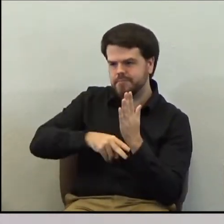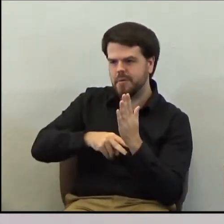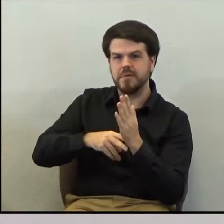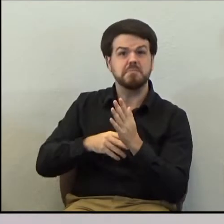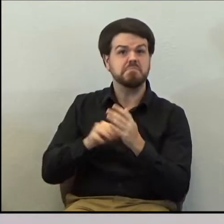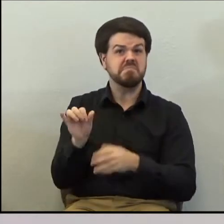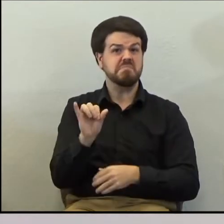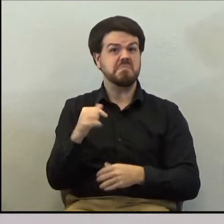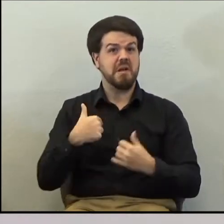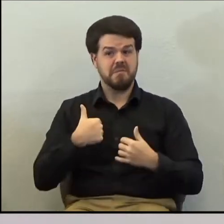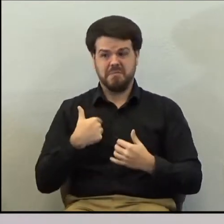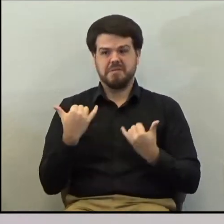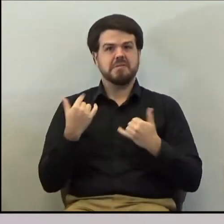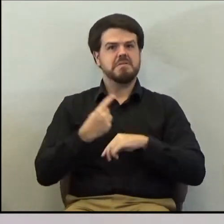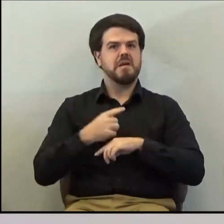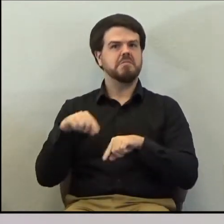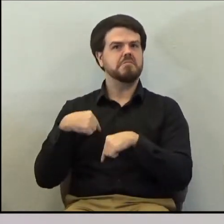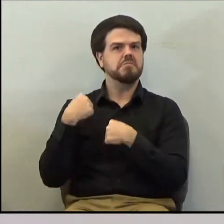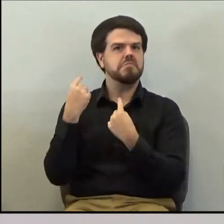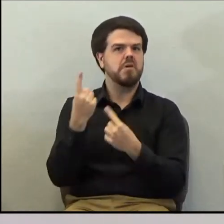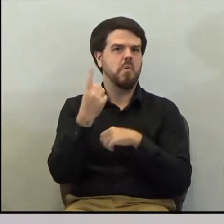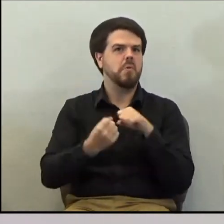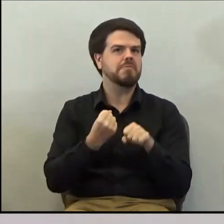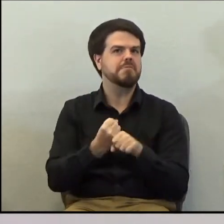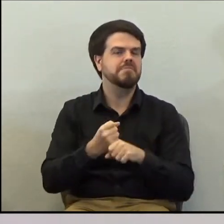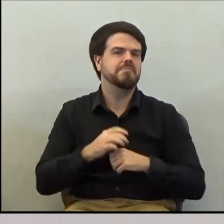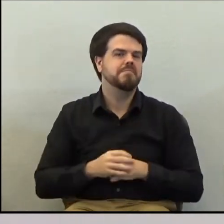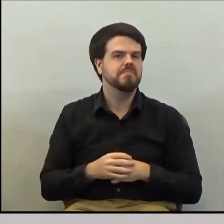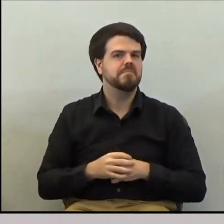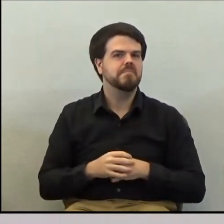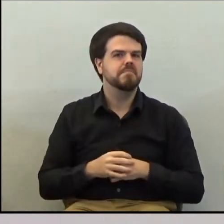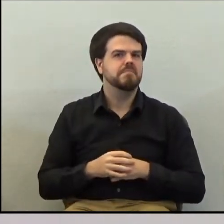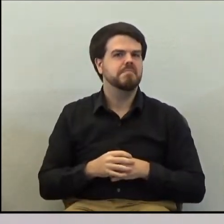I have done over the past year.